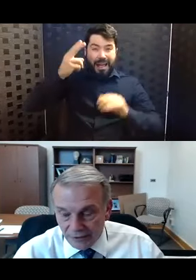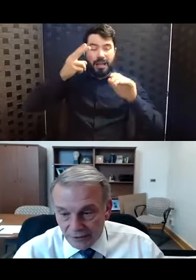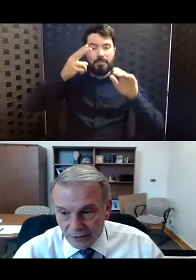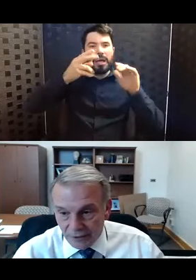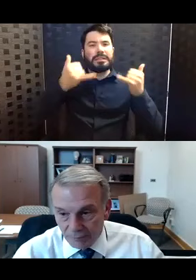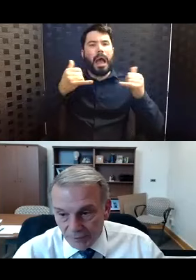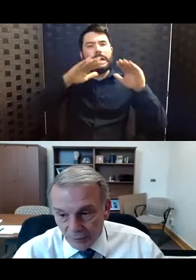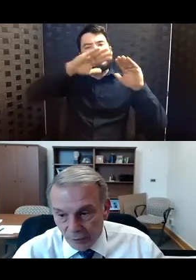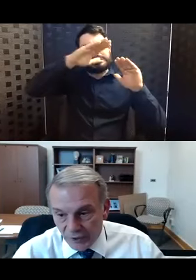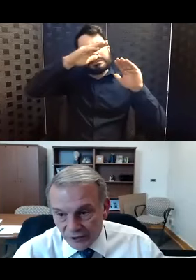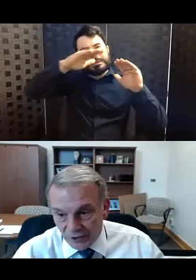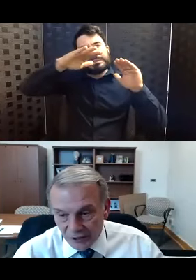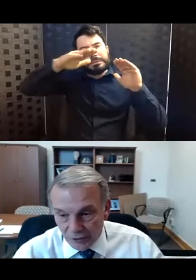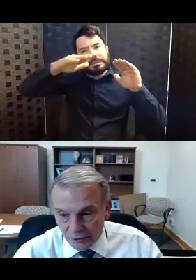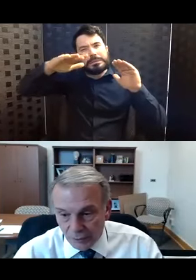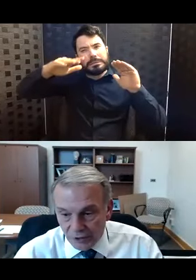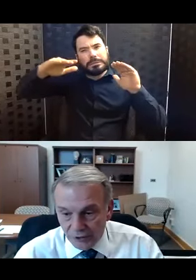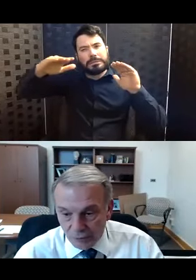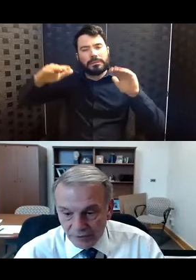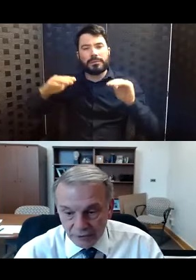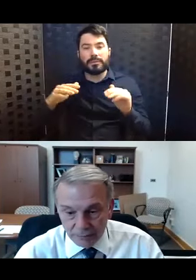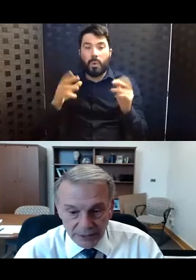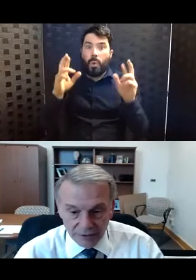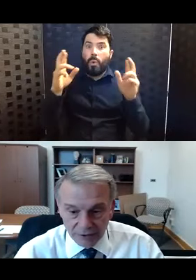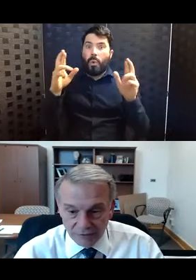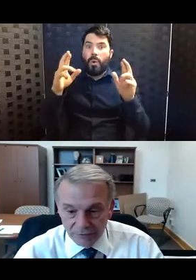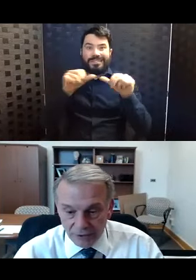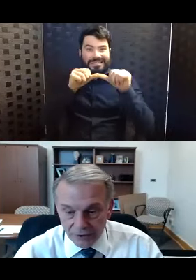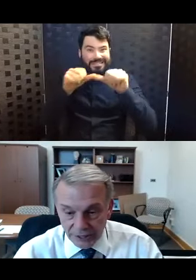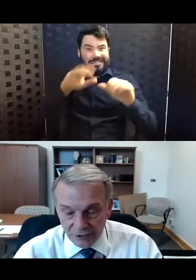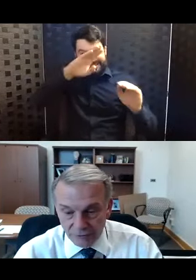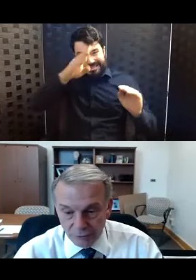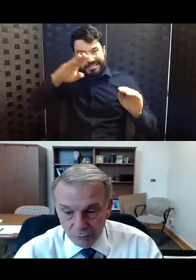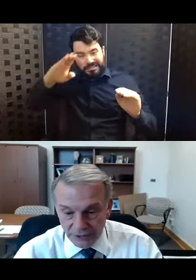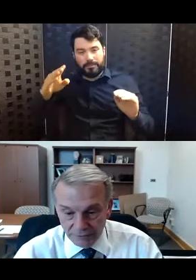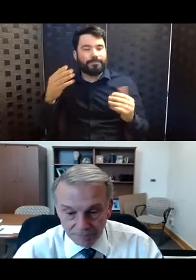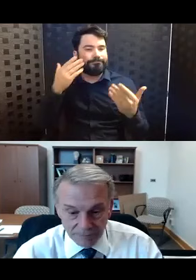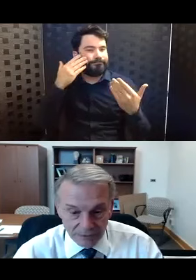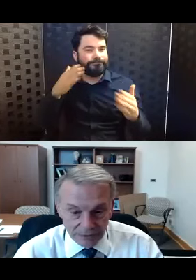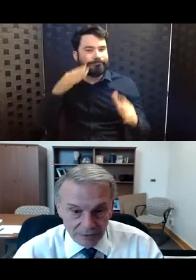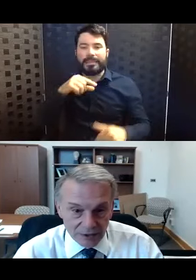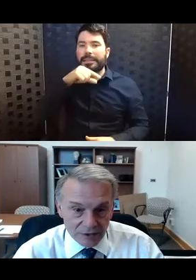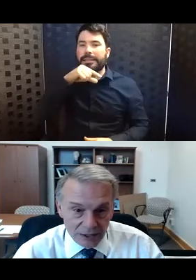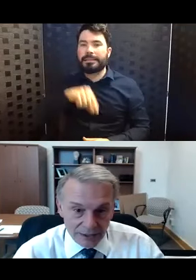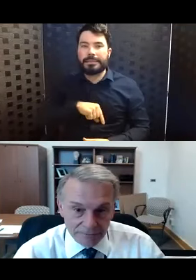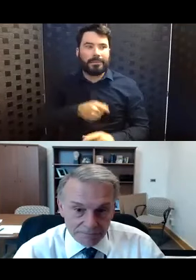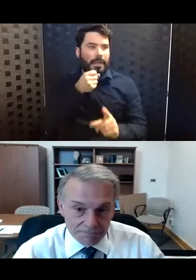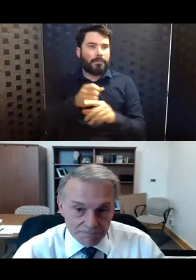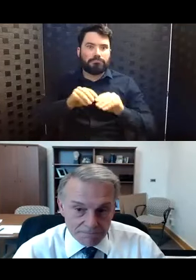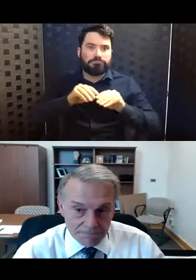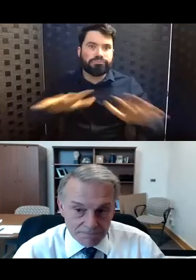flattening, and we hope this continues, though we don't know what the impact of Thanksgiving will be. Next